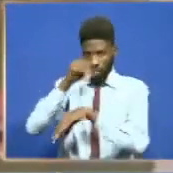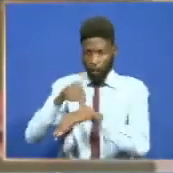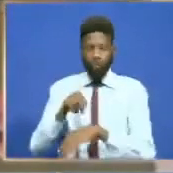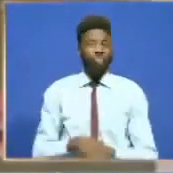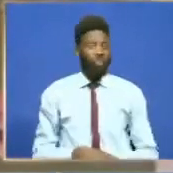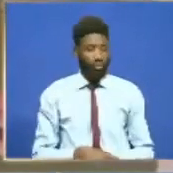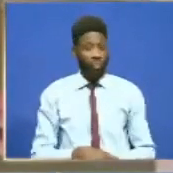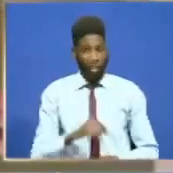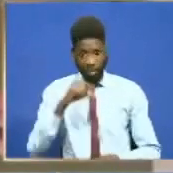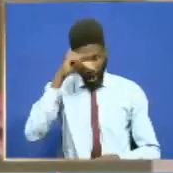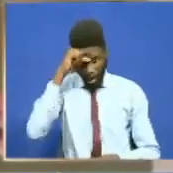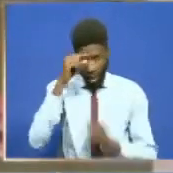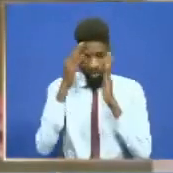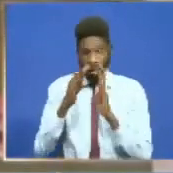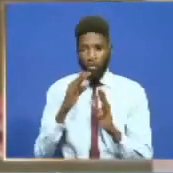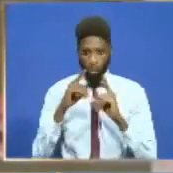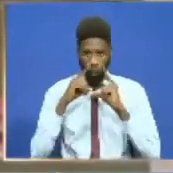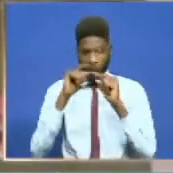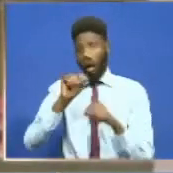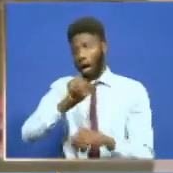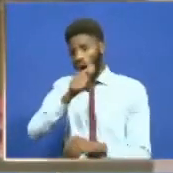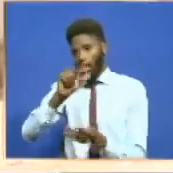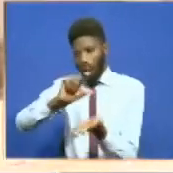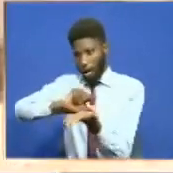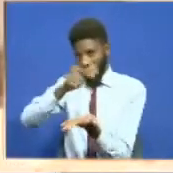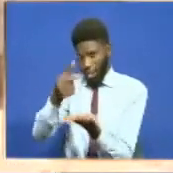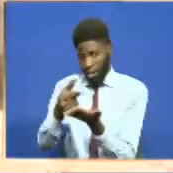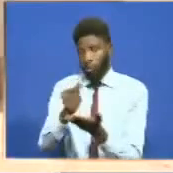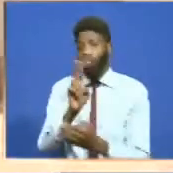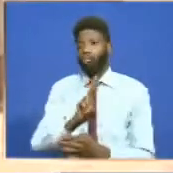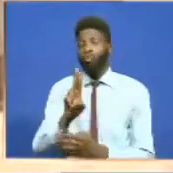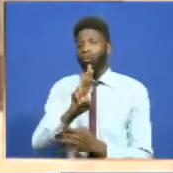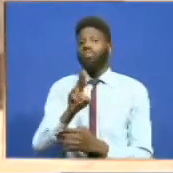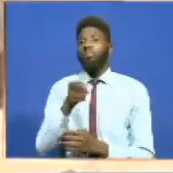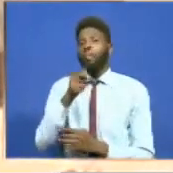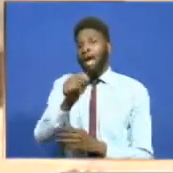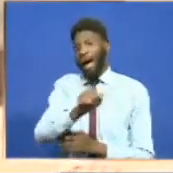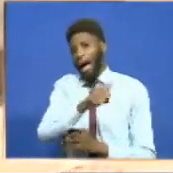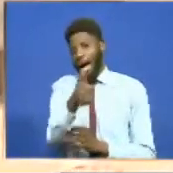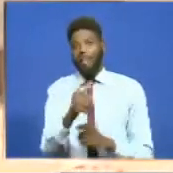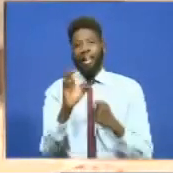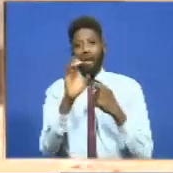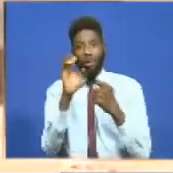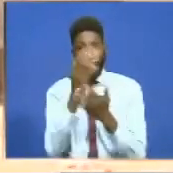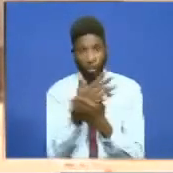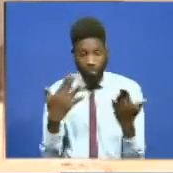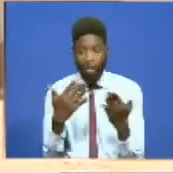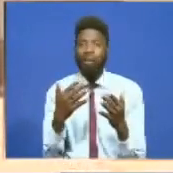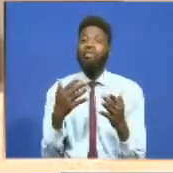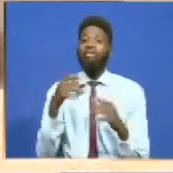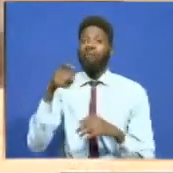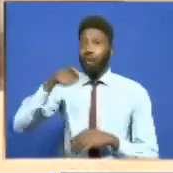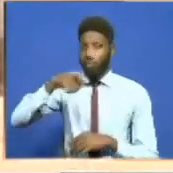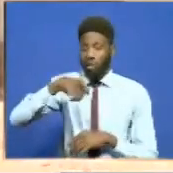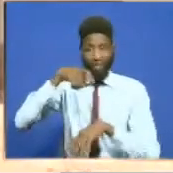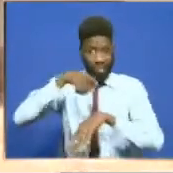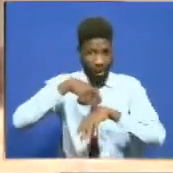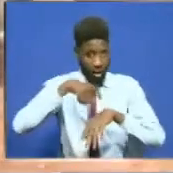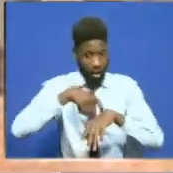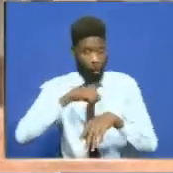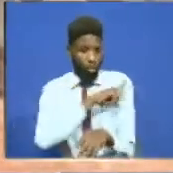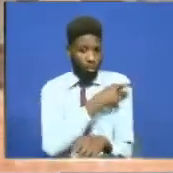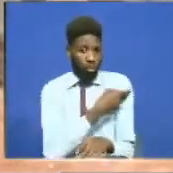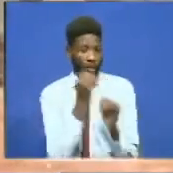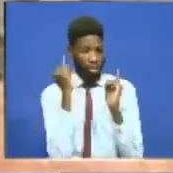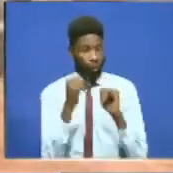the rest of the grant will be used to procure relevant equipment required at the new facility and rehabilitation of